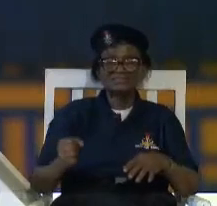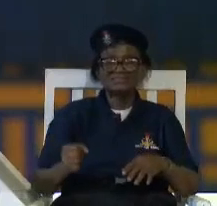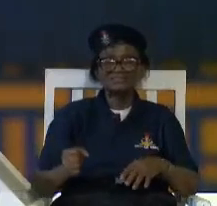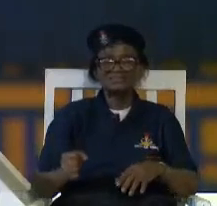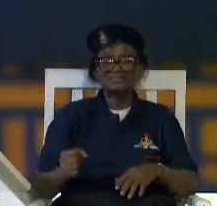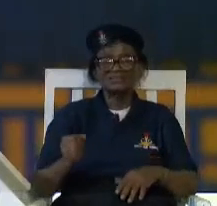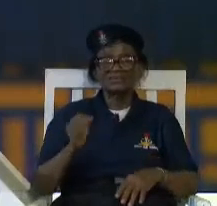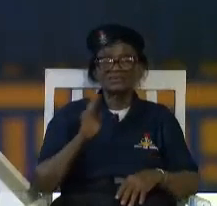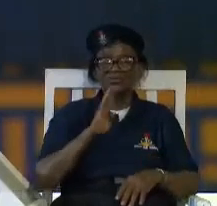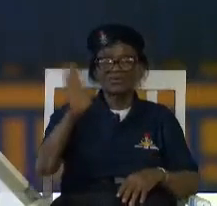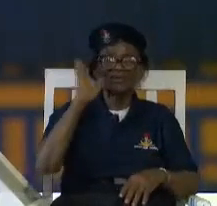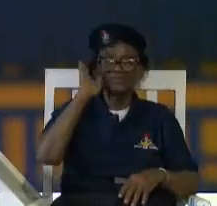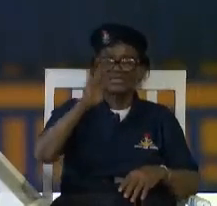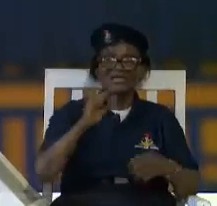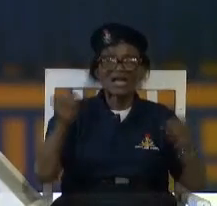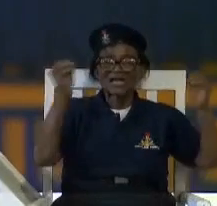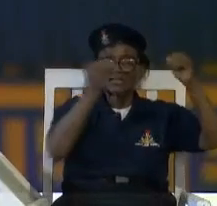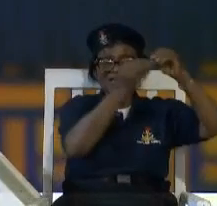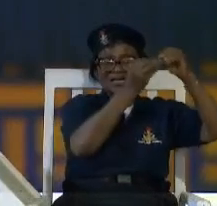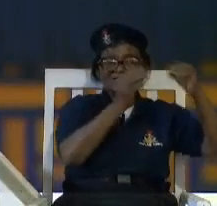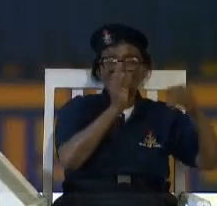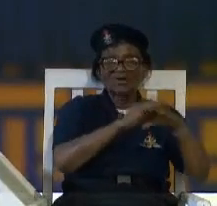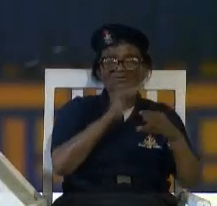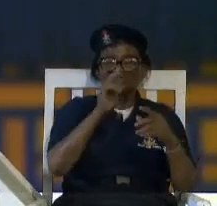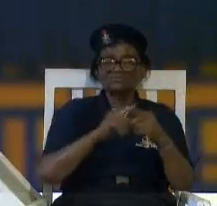will be added unto you.